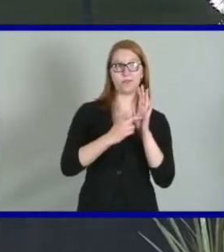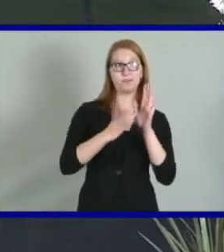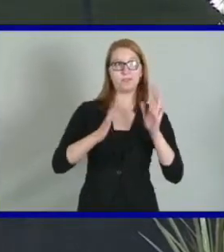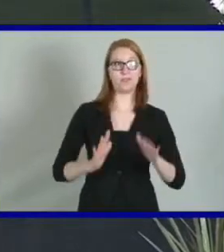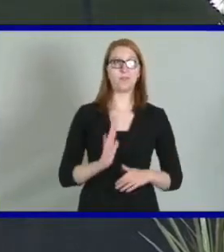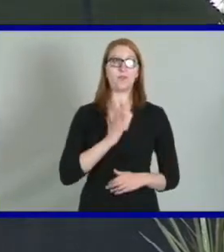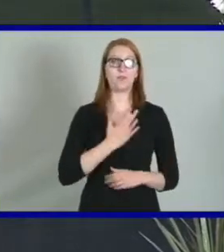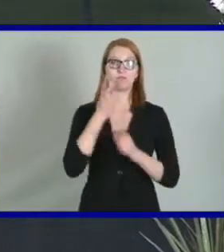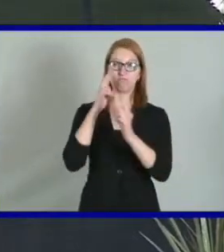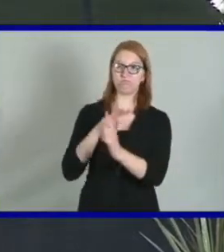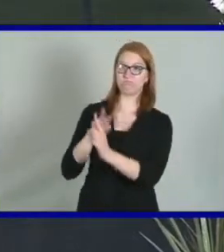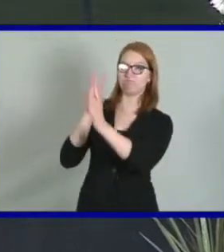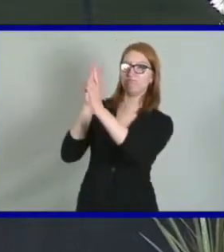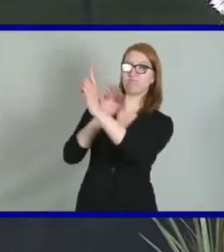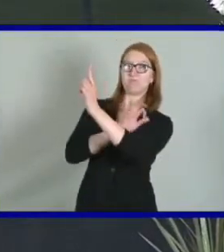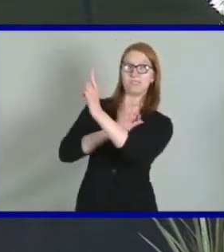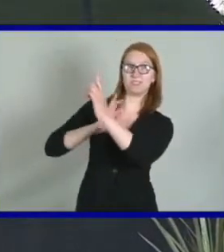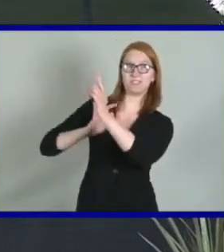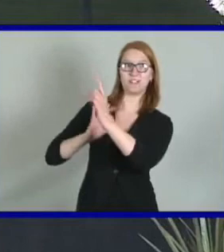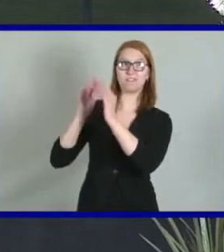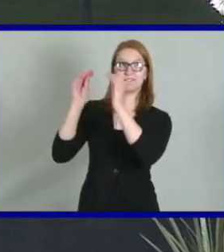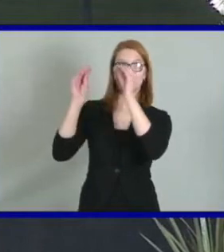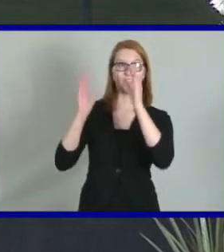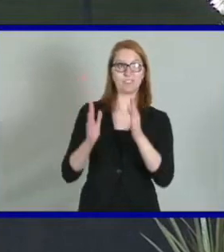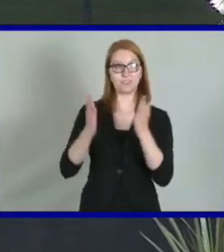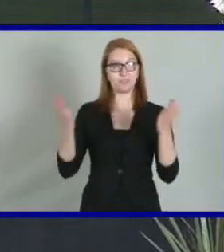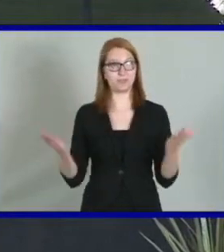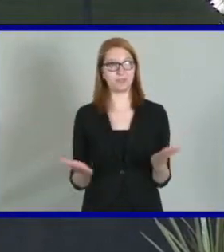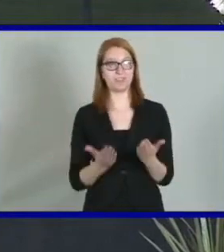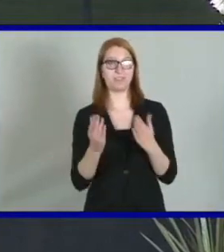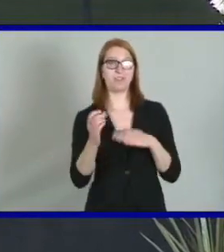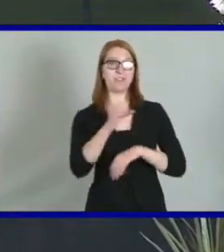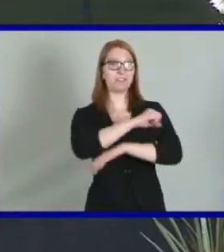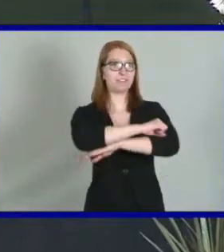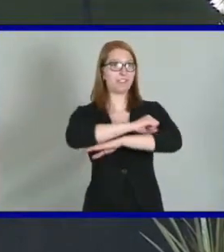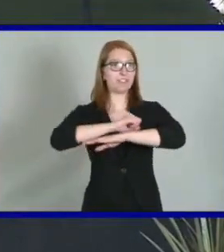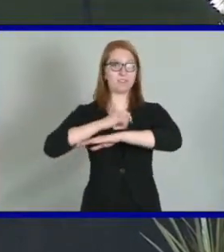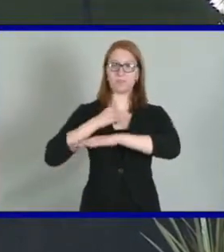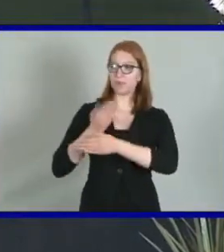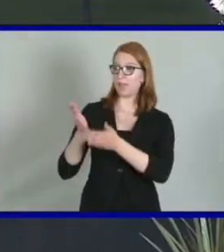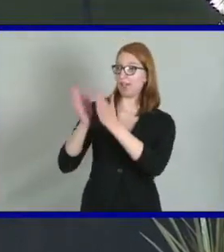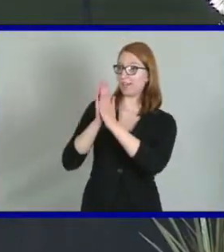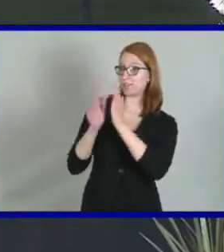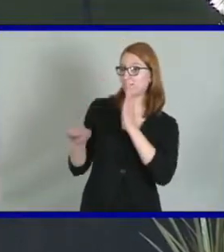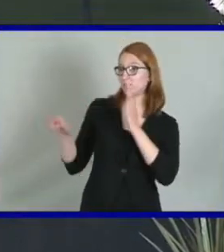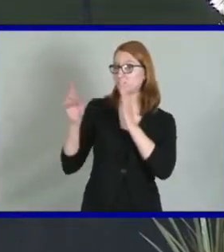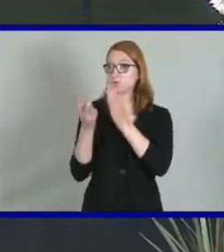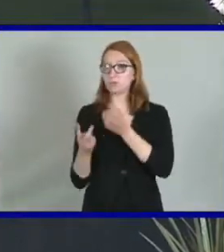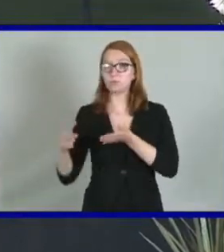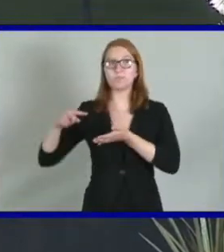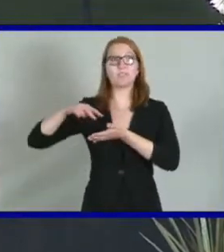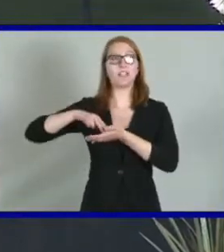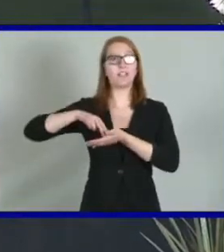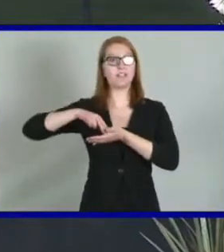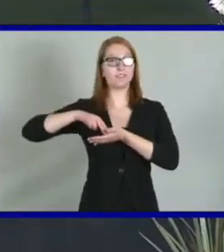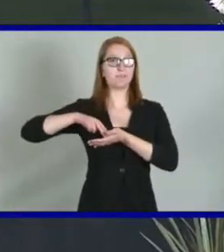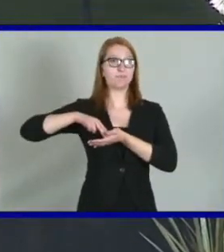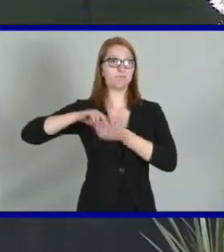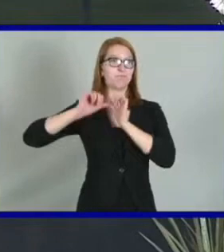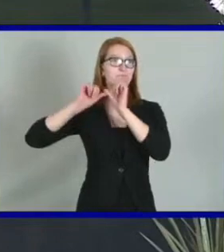our distinguished faculty on stage with me here, and I'd like to ask them to rise and remain standing as the other introductions are